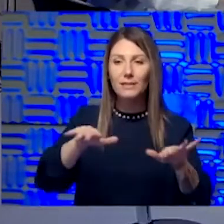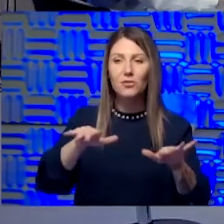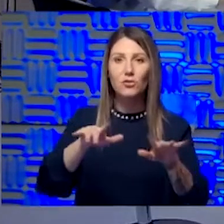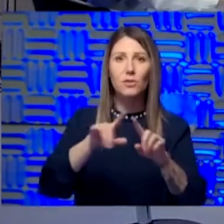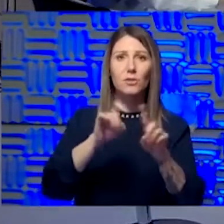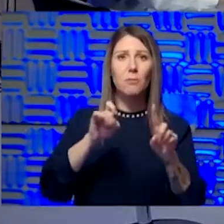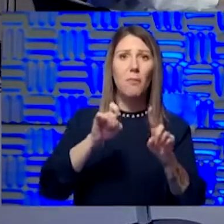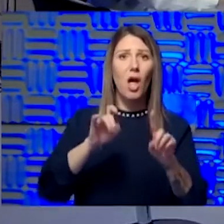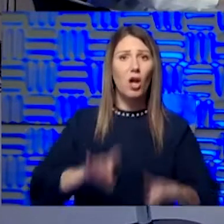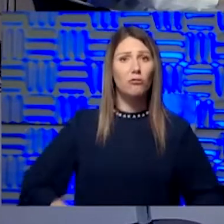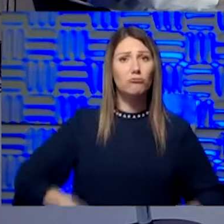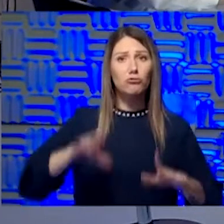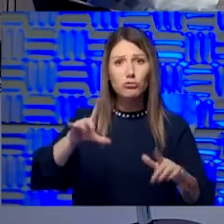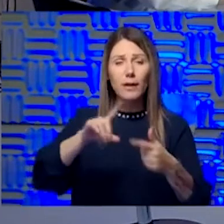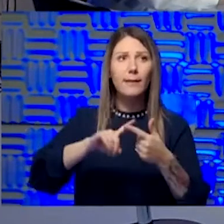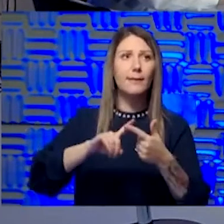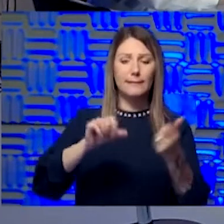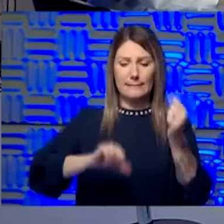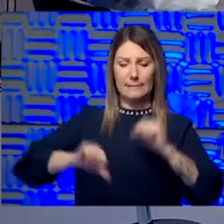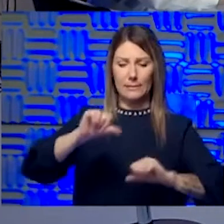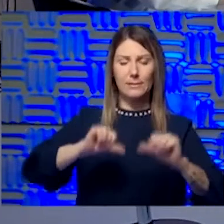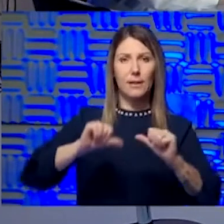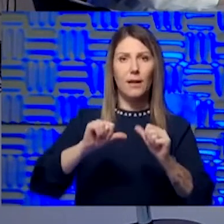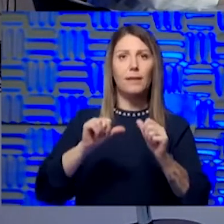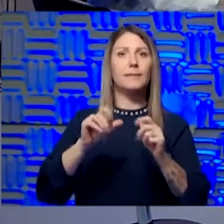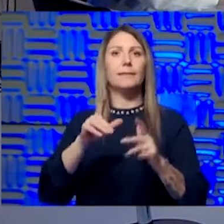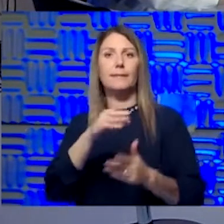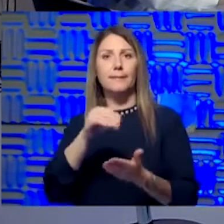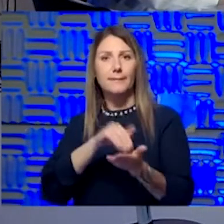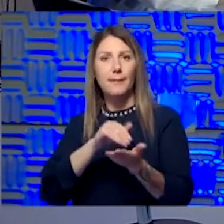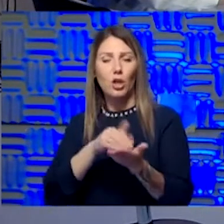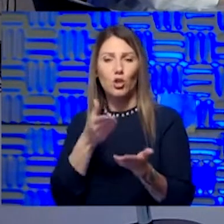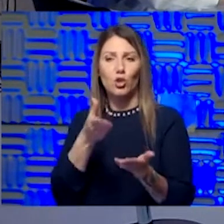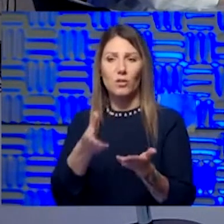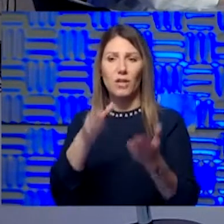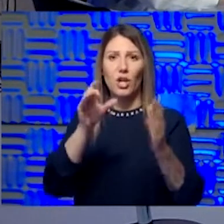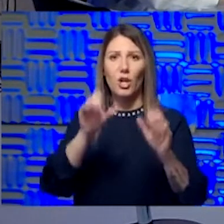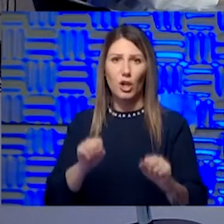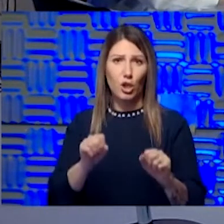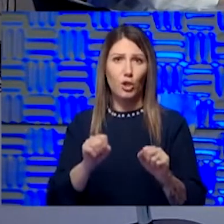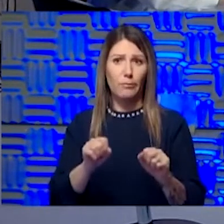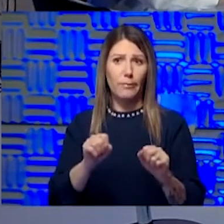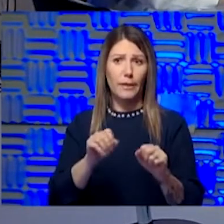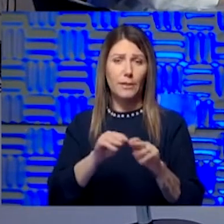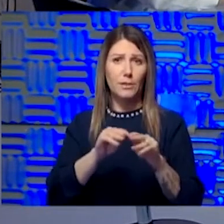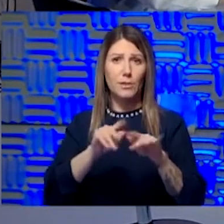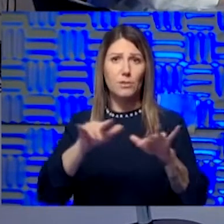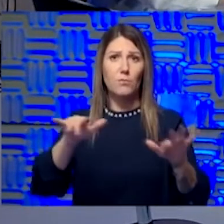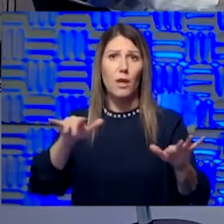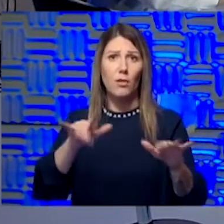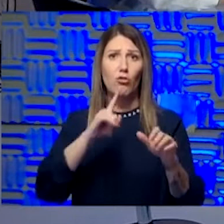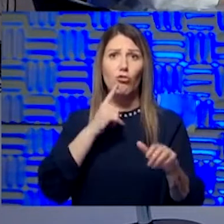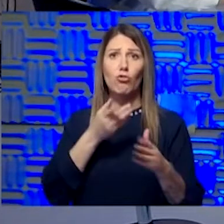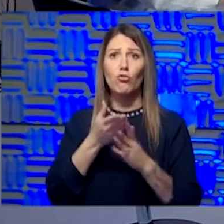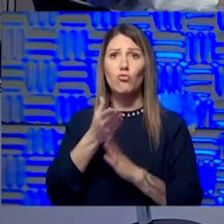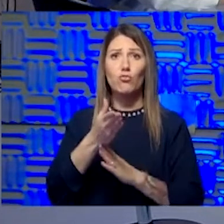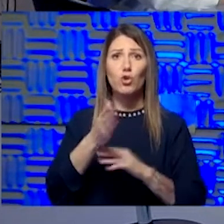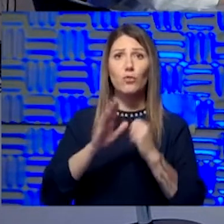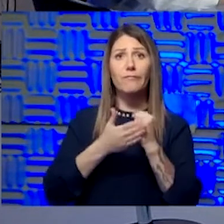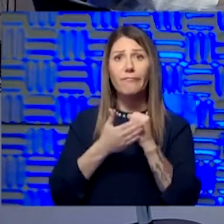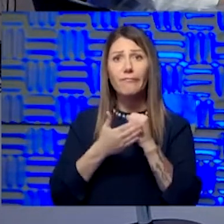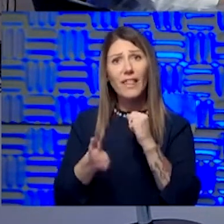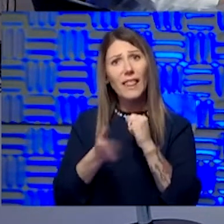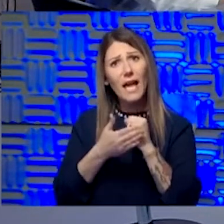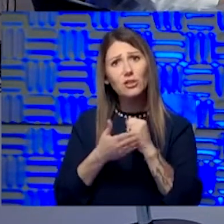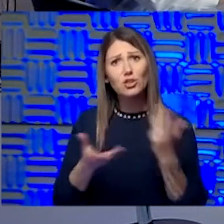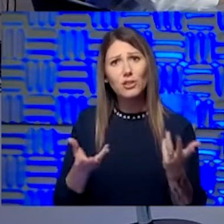and doctors and scientists there are now saying that the virus could even be sped through flatulence. And I could have